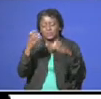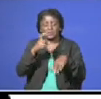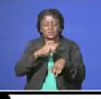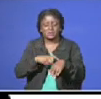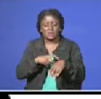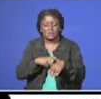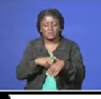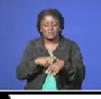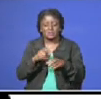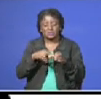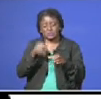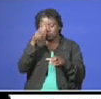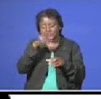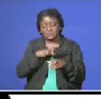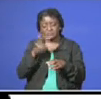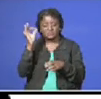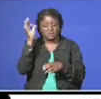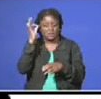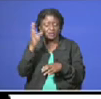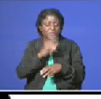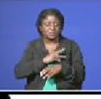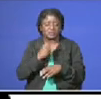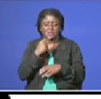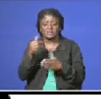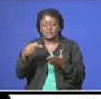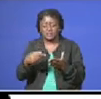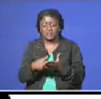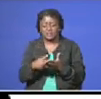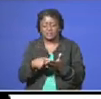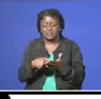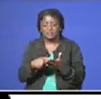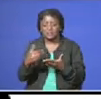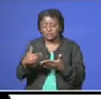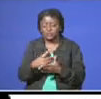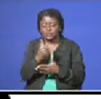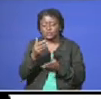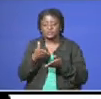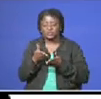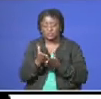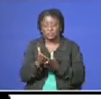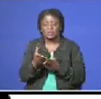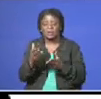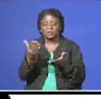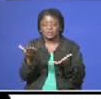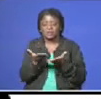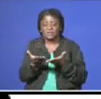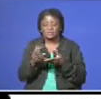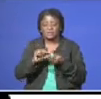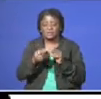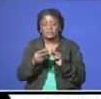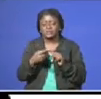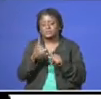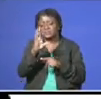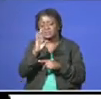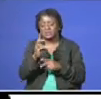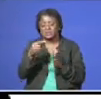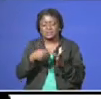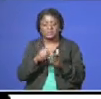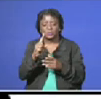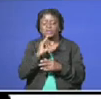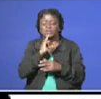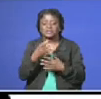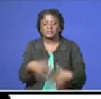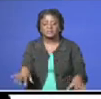Wilson says the latest ship brings the fleet to six. This one is significant because,